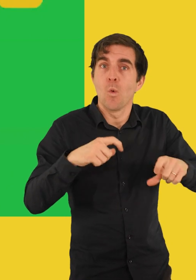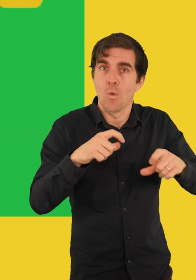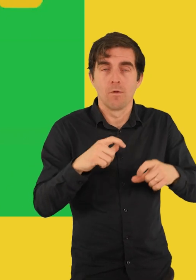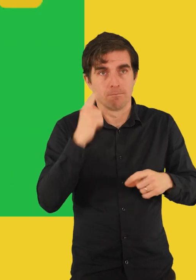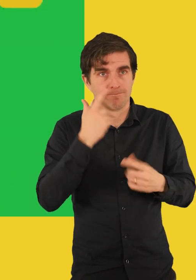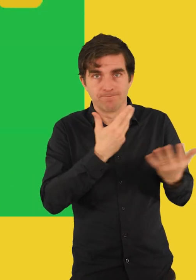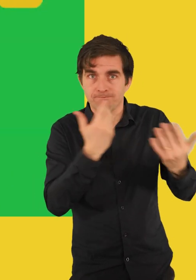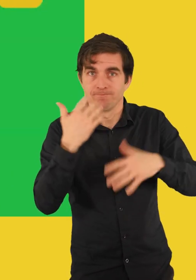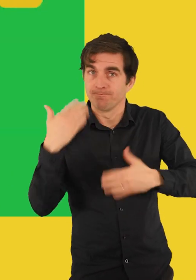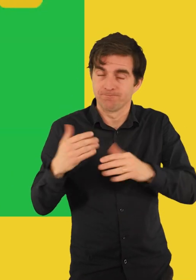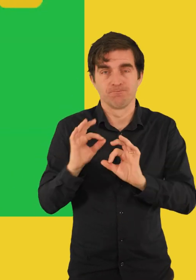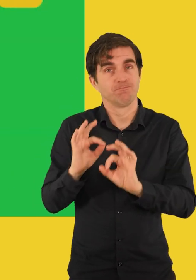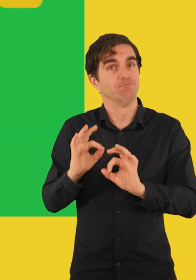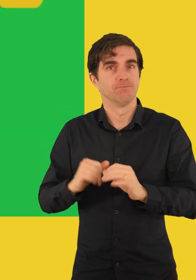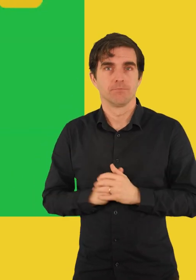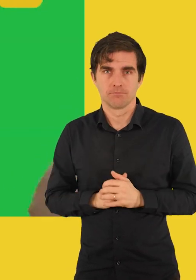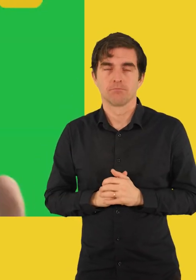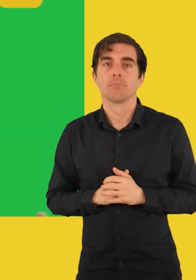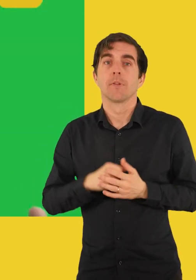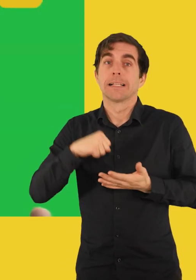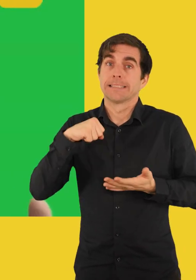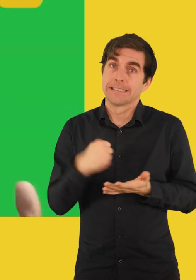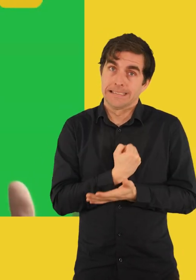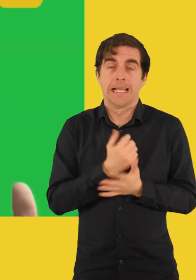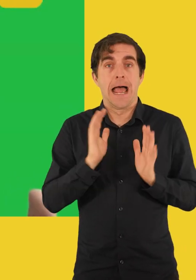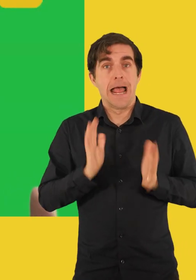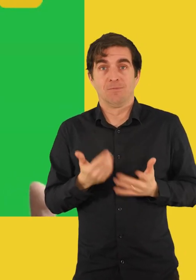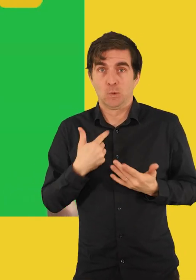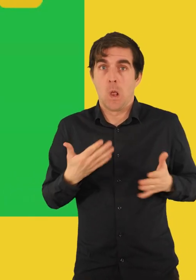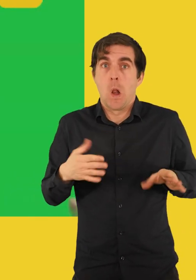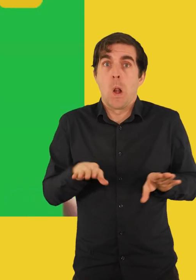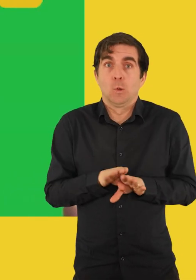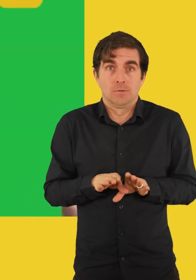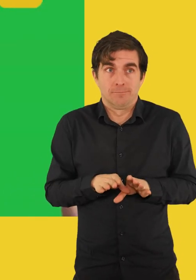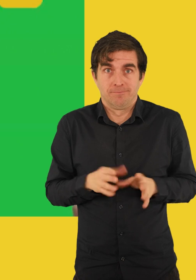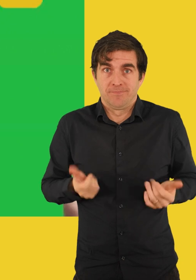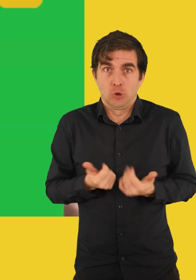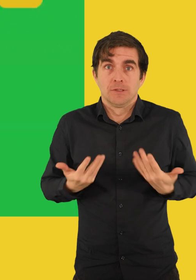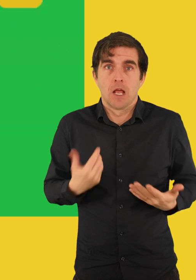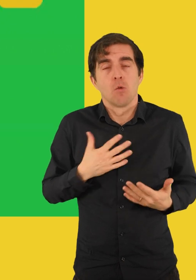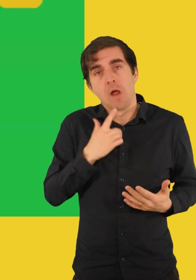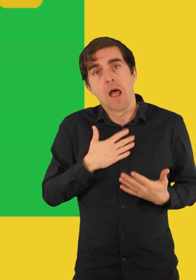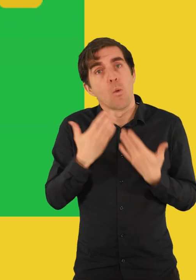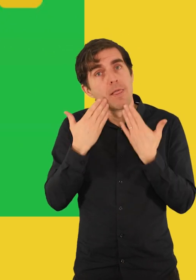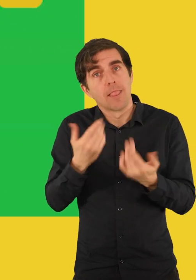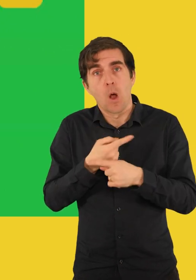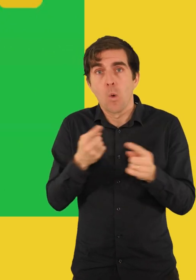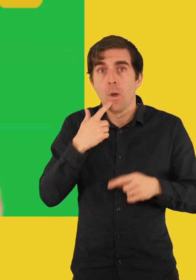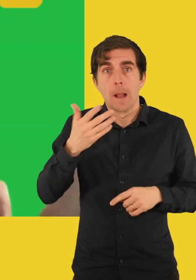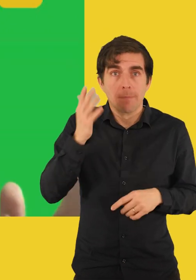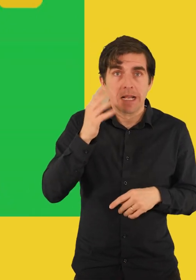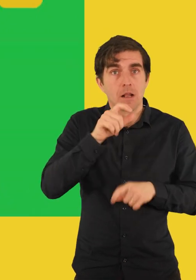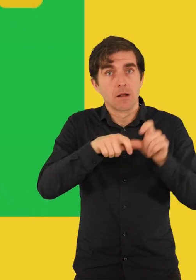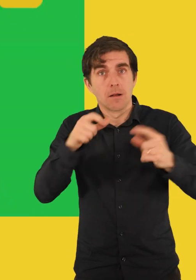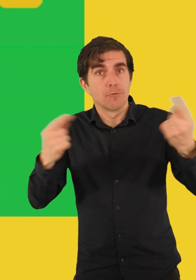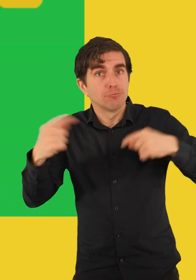on industries. I have to unfortunately close our session today. I would like to